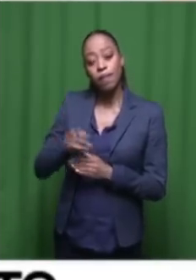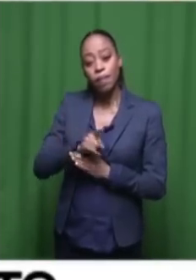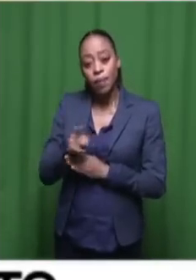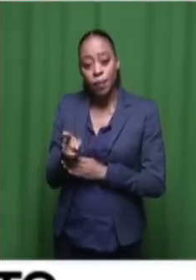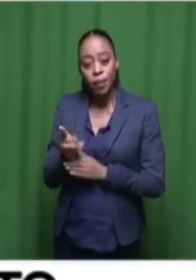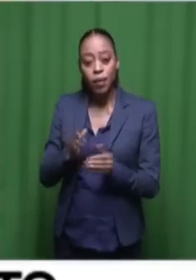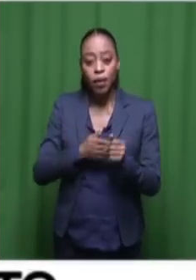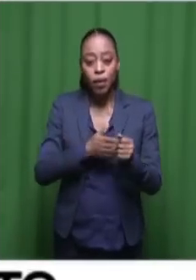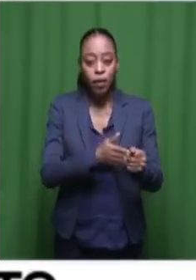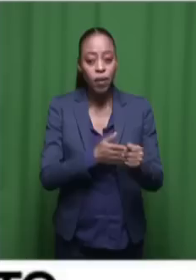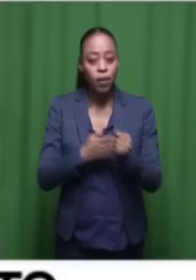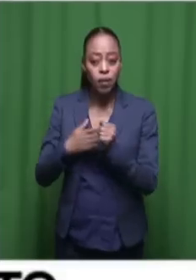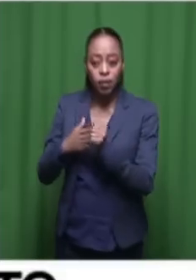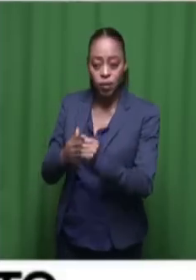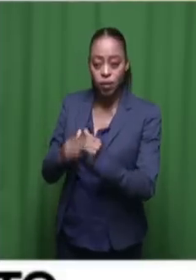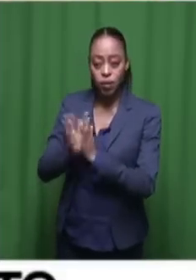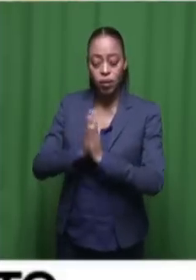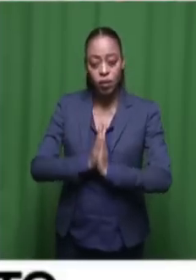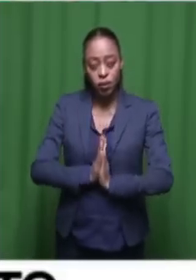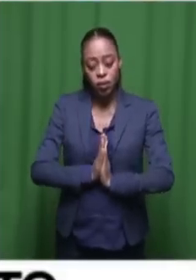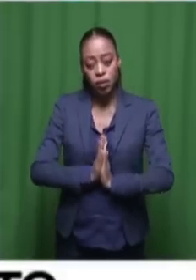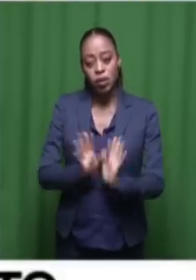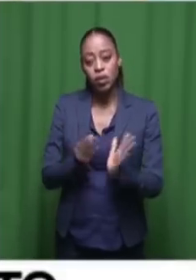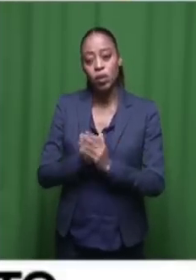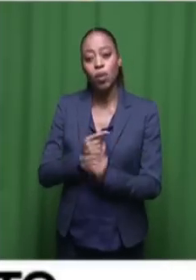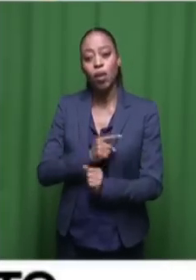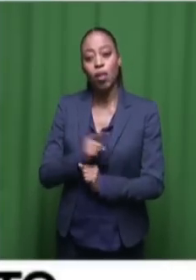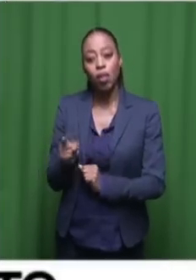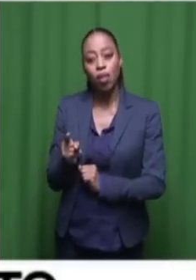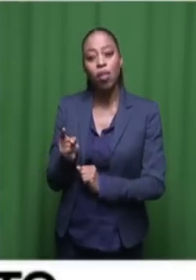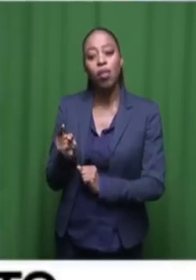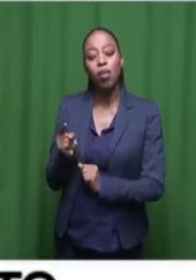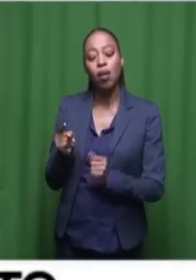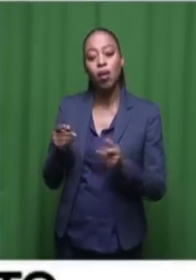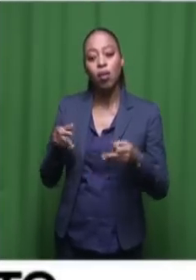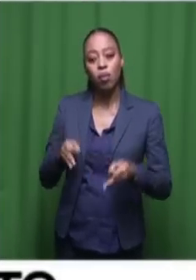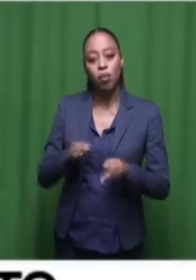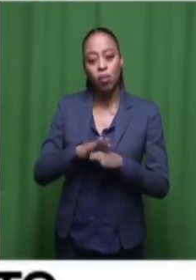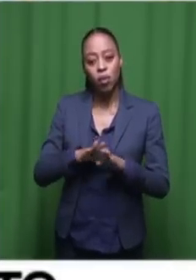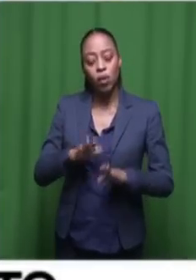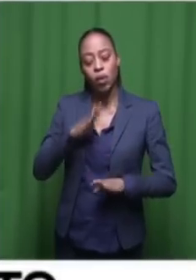that are leading into the church with the behind the coffin is, of course,